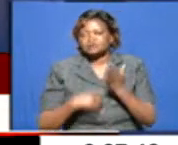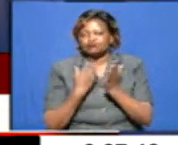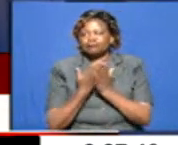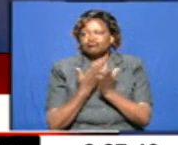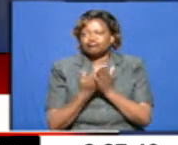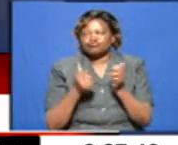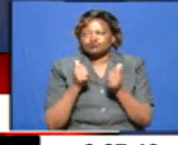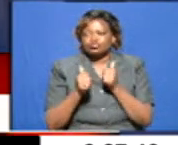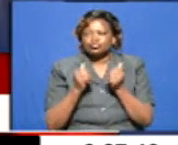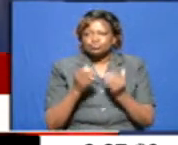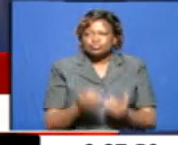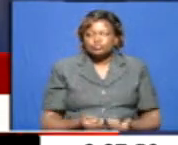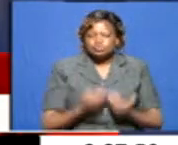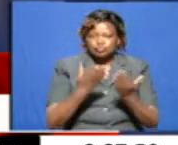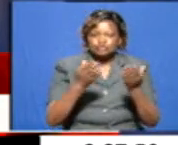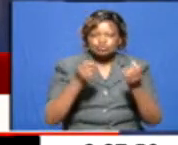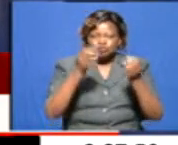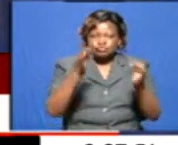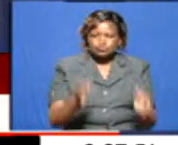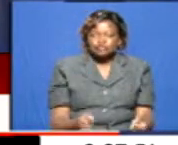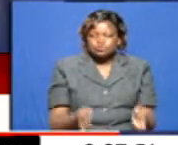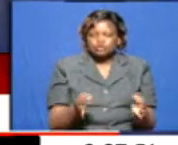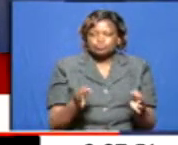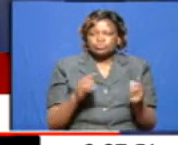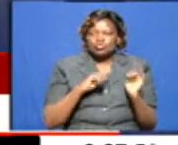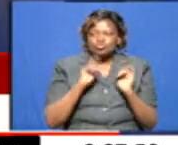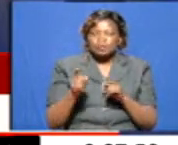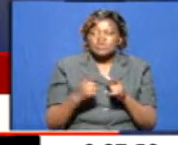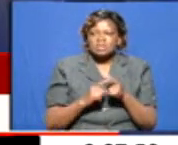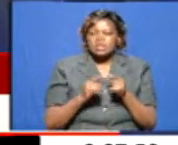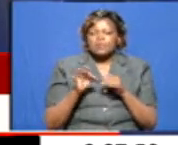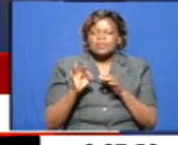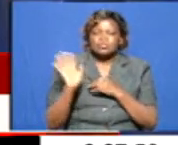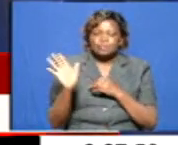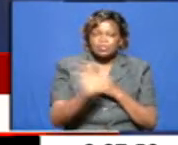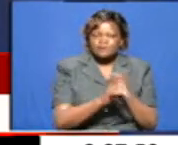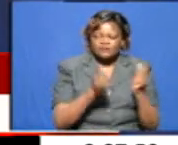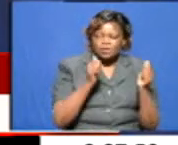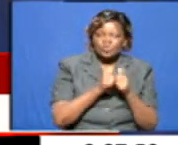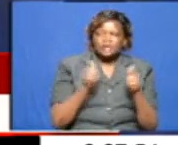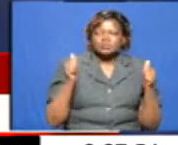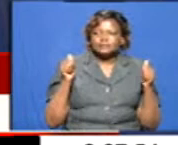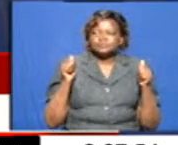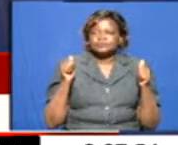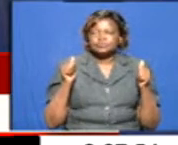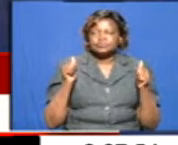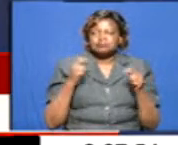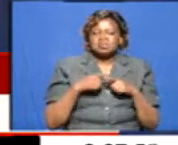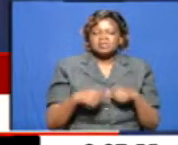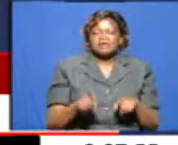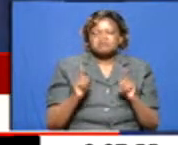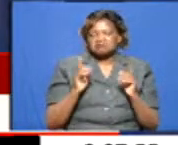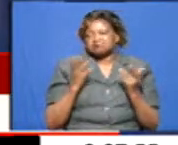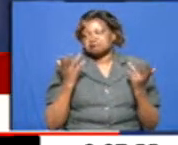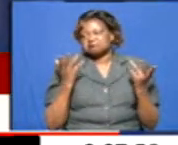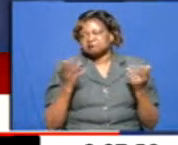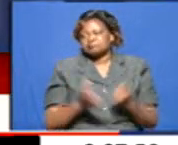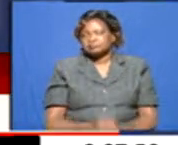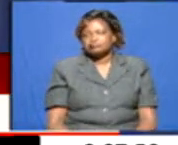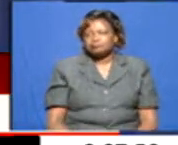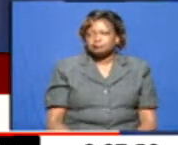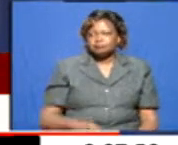we submitted to Treasury. We went there and explained to them very well, but they did not take them up. If